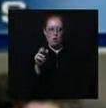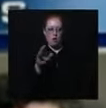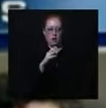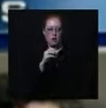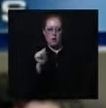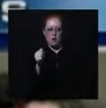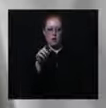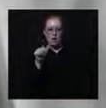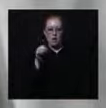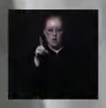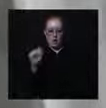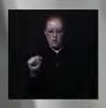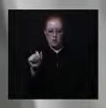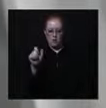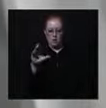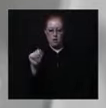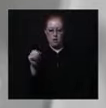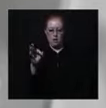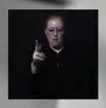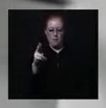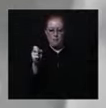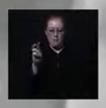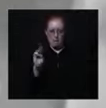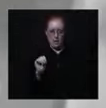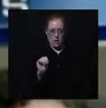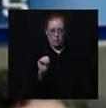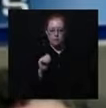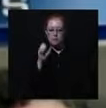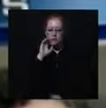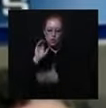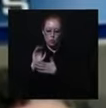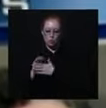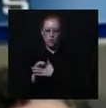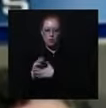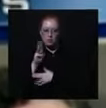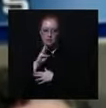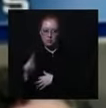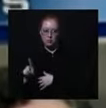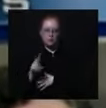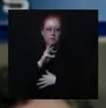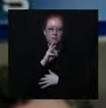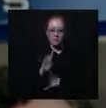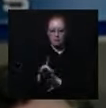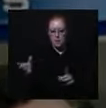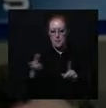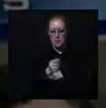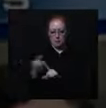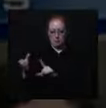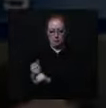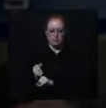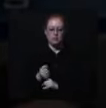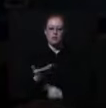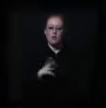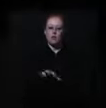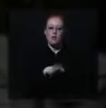busted 68-year-old Arlen Kaufman and his 61-year-old wife, Linda. What they found was shocking beyond